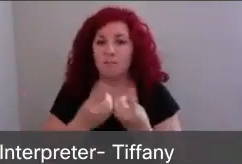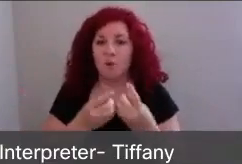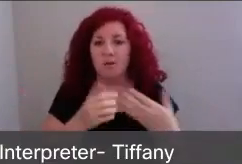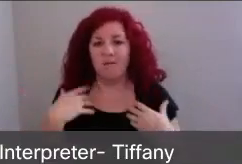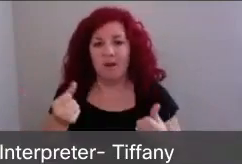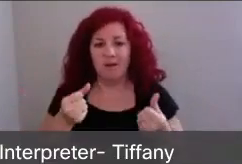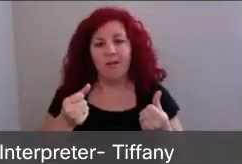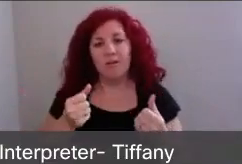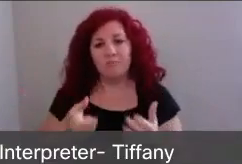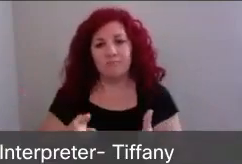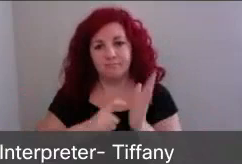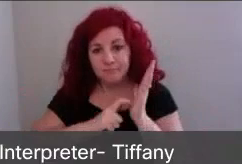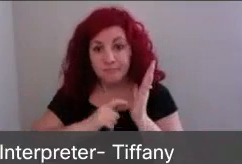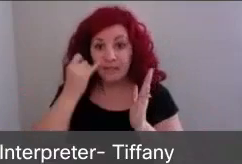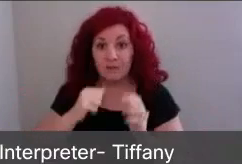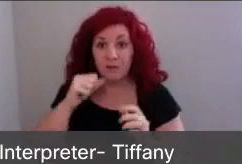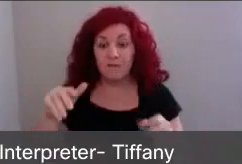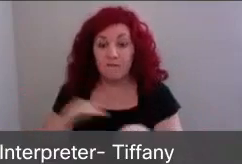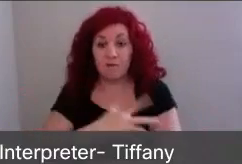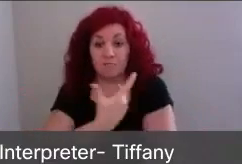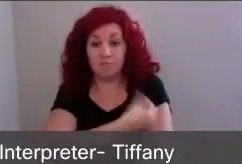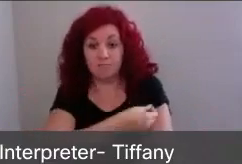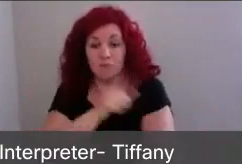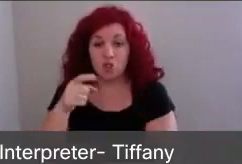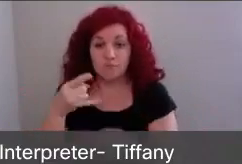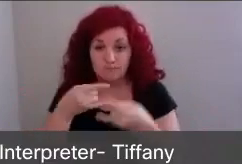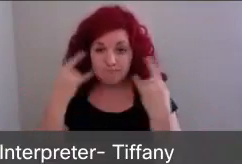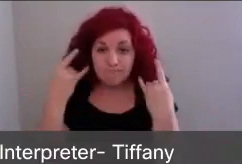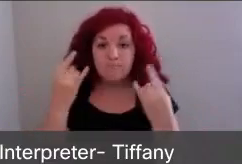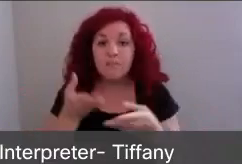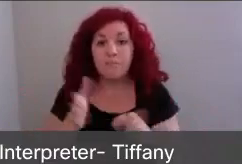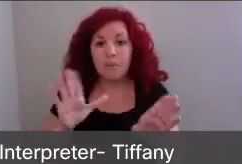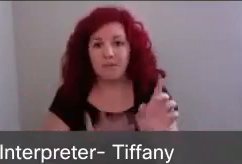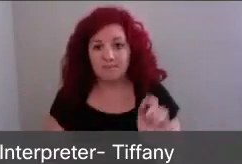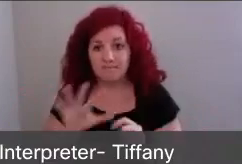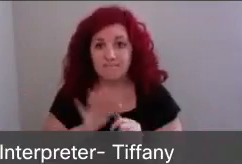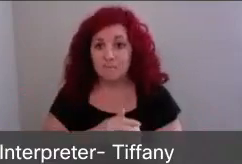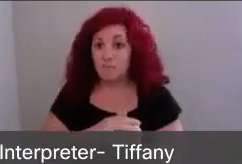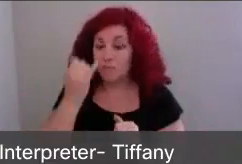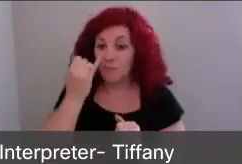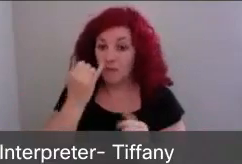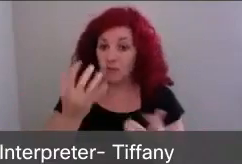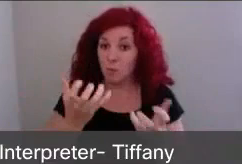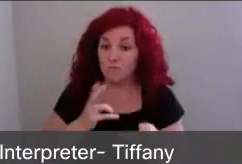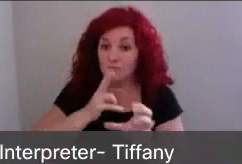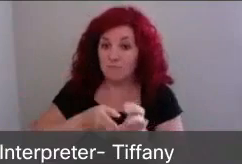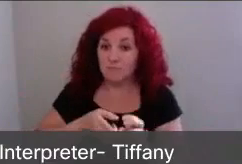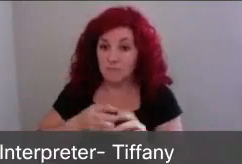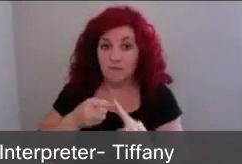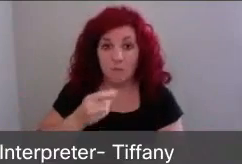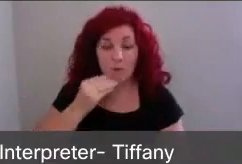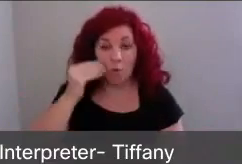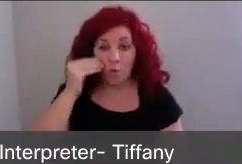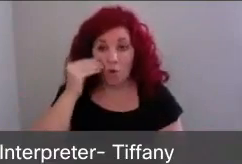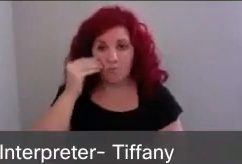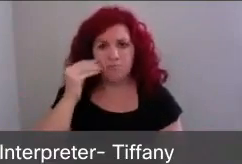guidelines. If you're not fully vaccinated, you should wear a mask in a public space. If you'd like to participate from home,